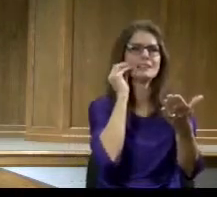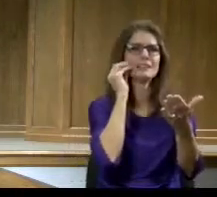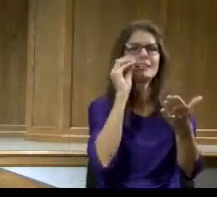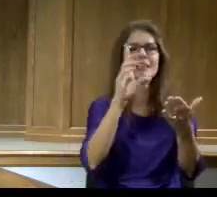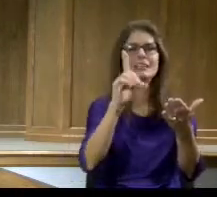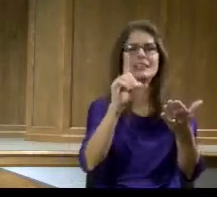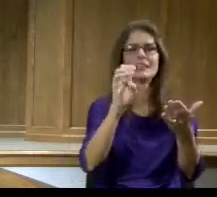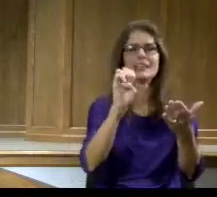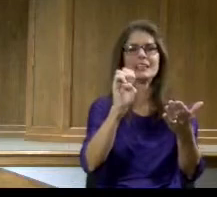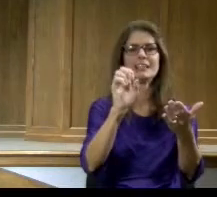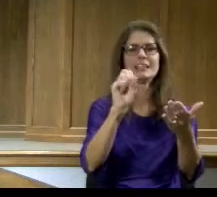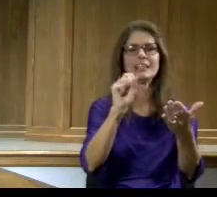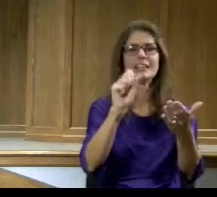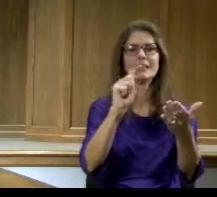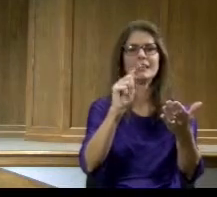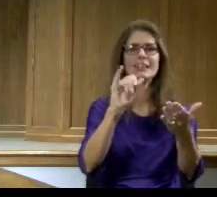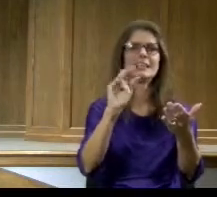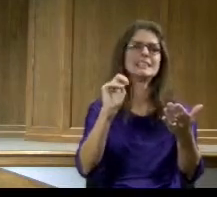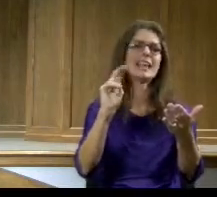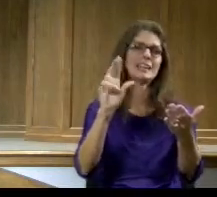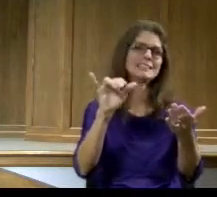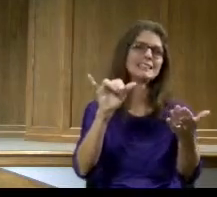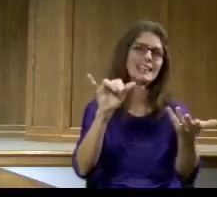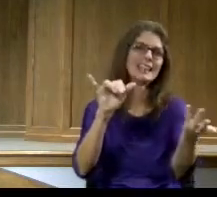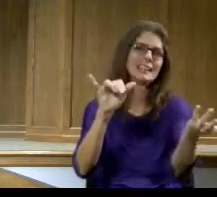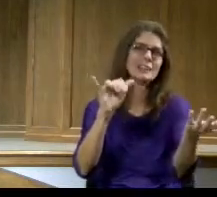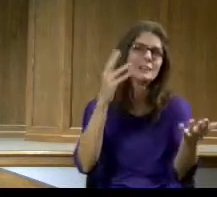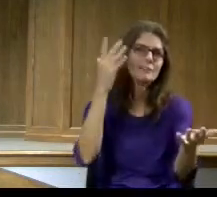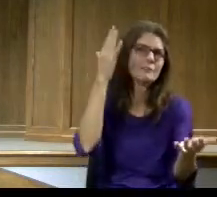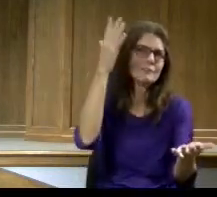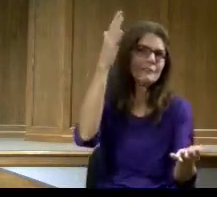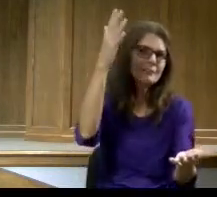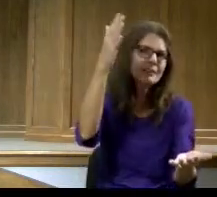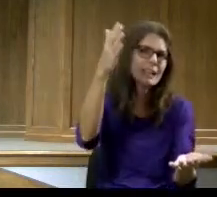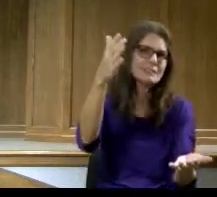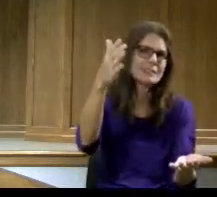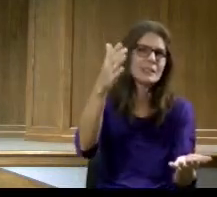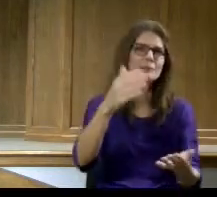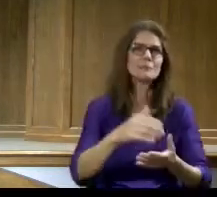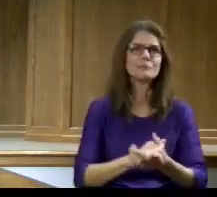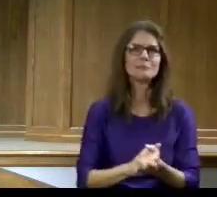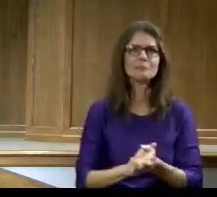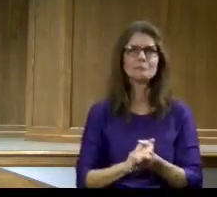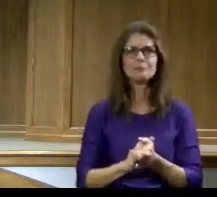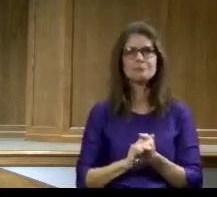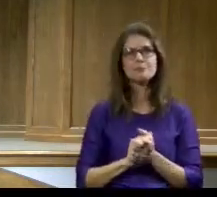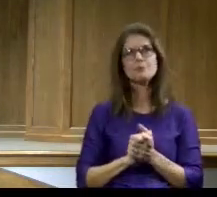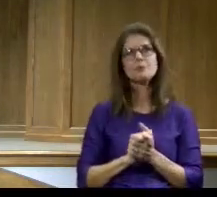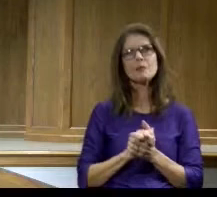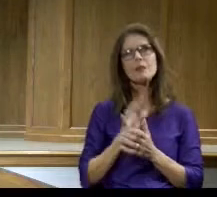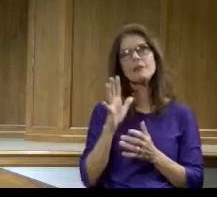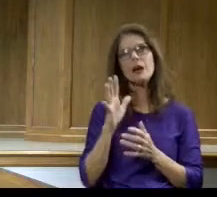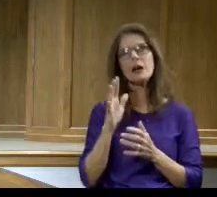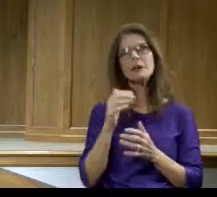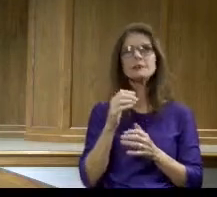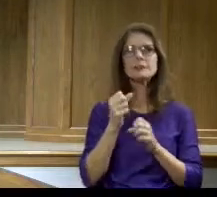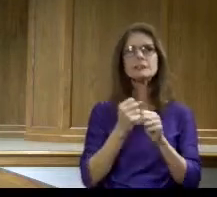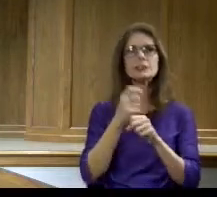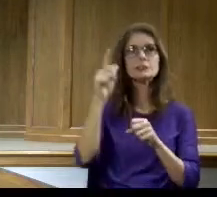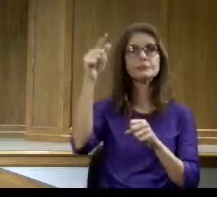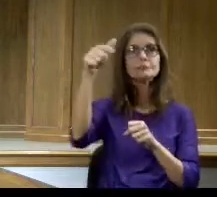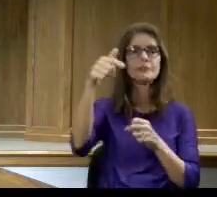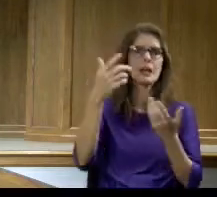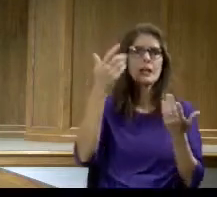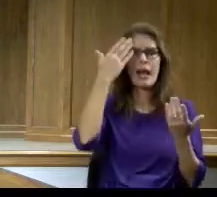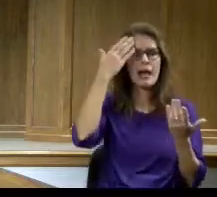Destiny. I don't know what my life will be like in 5 years or 10 years, but I